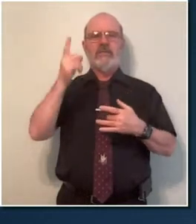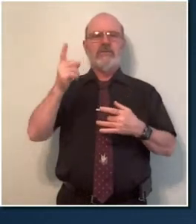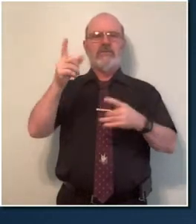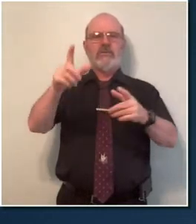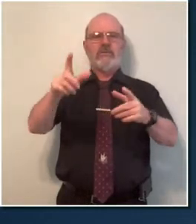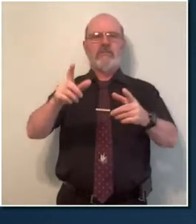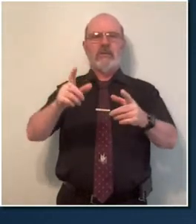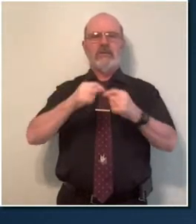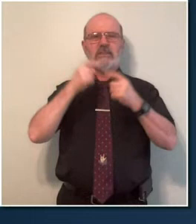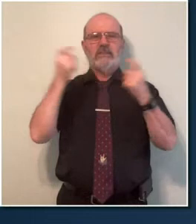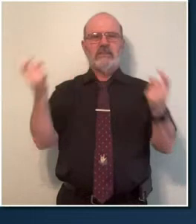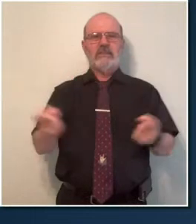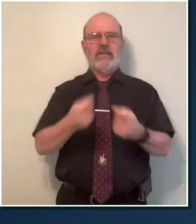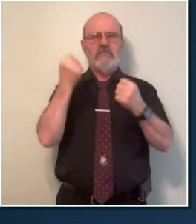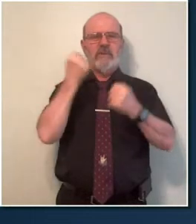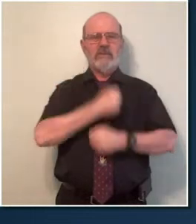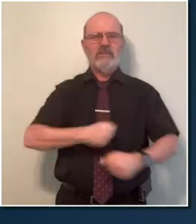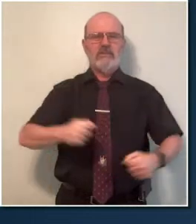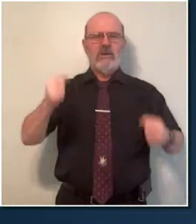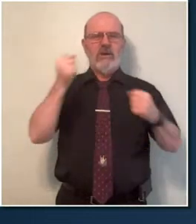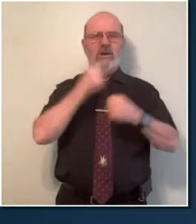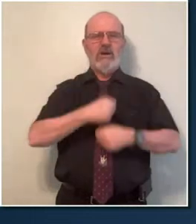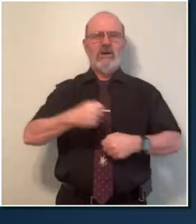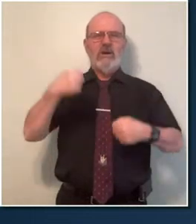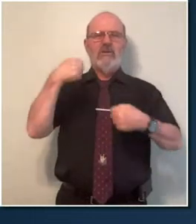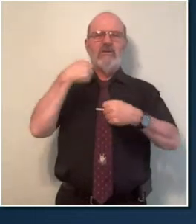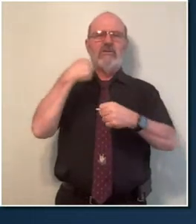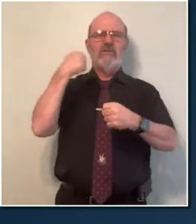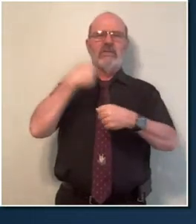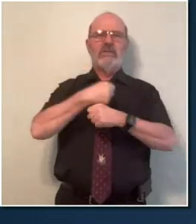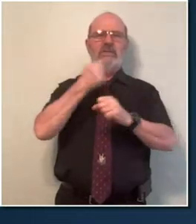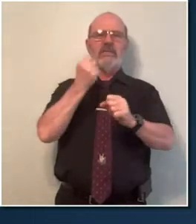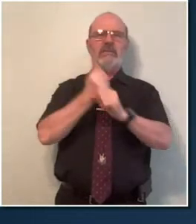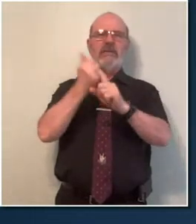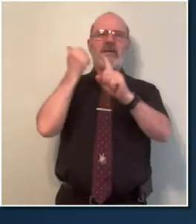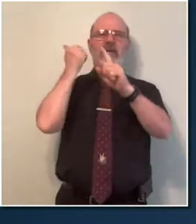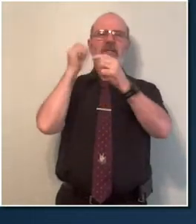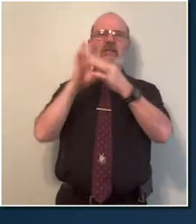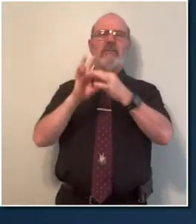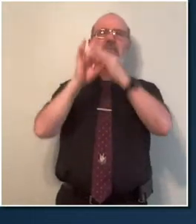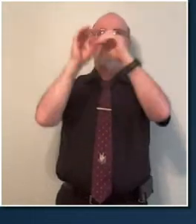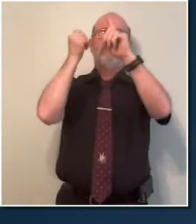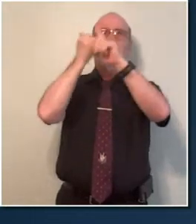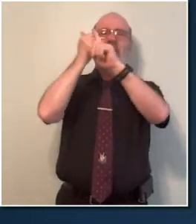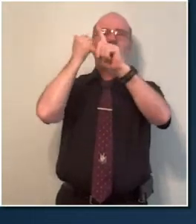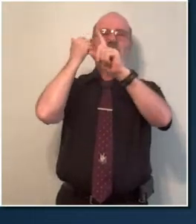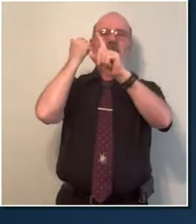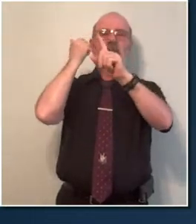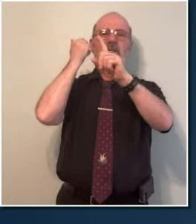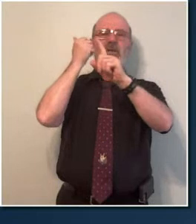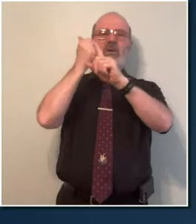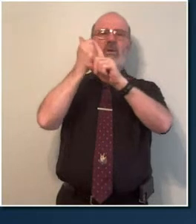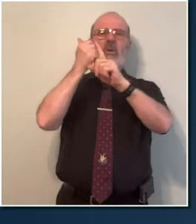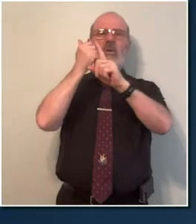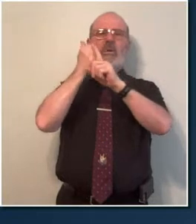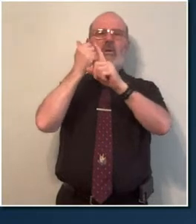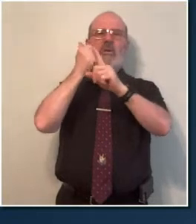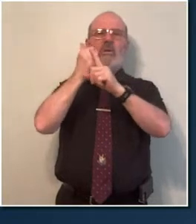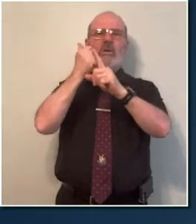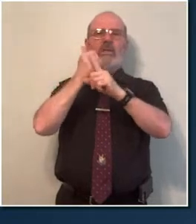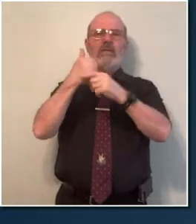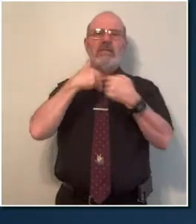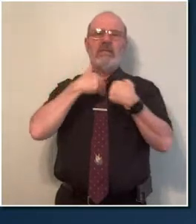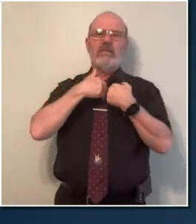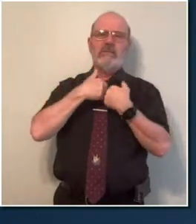my sins and my sorrows, he made them his very own.